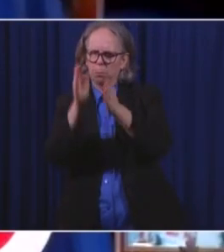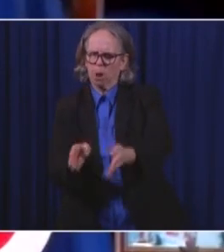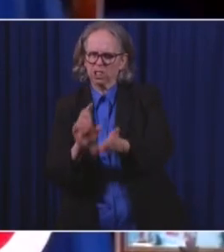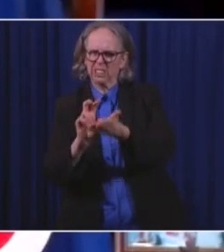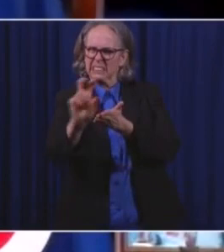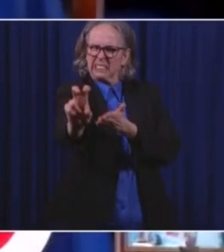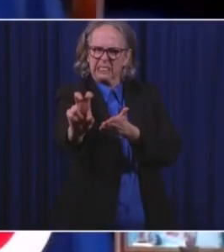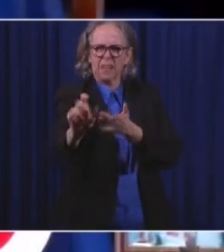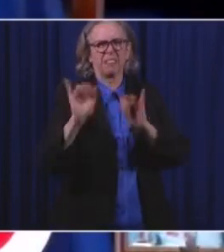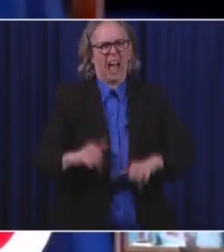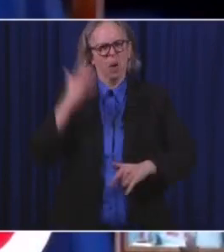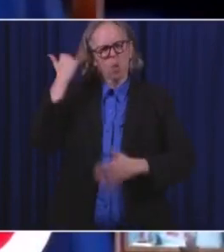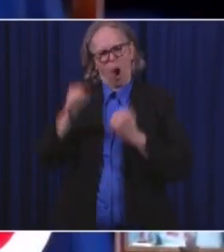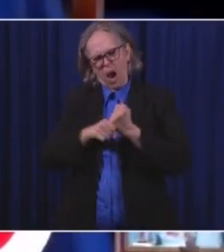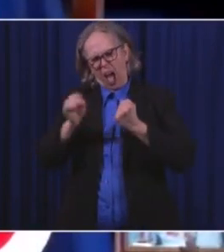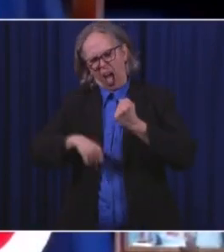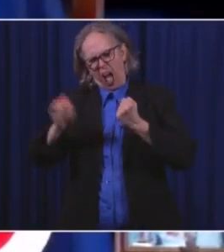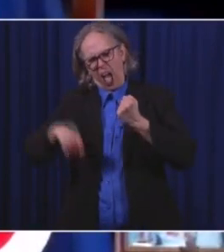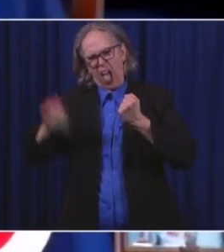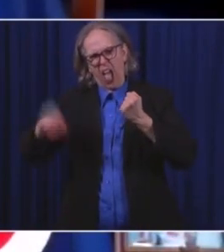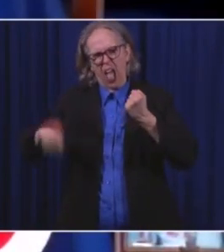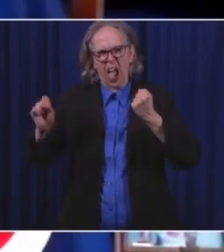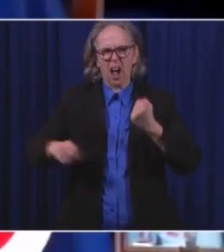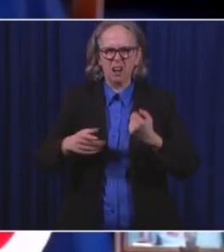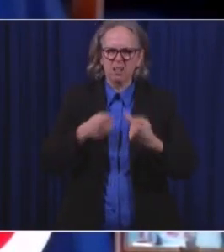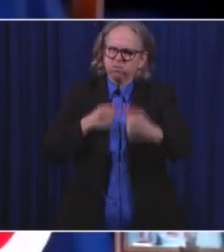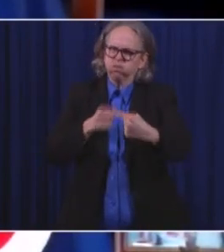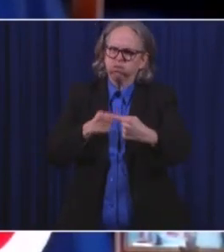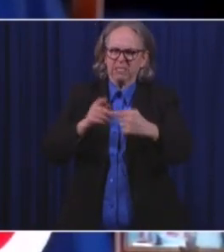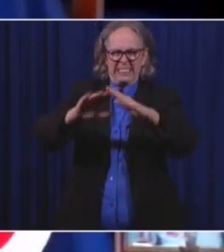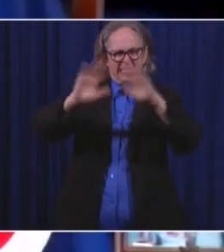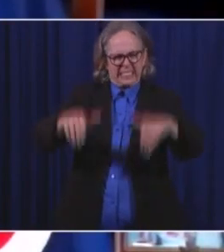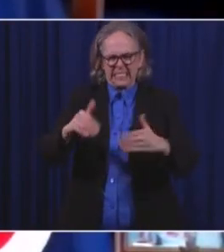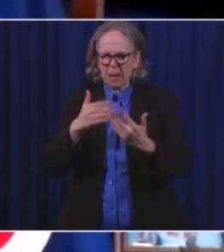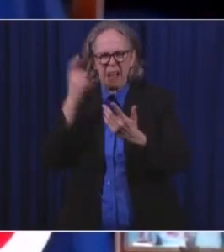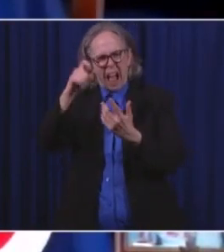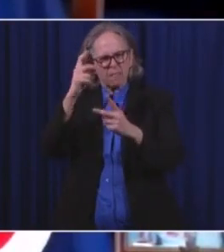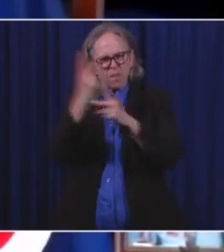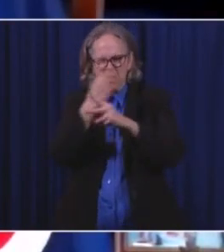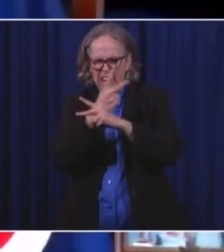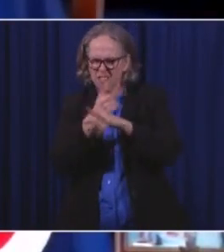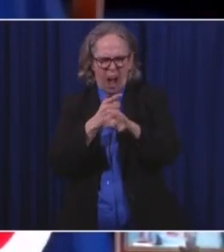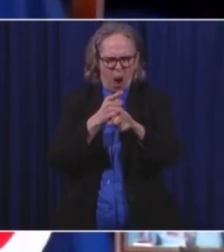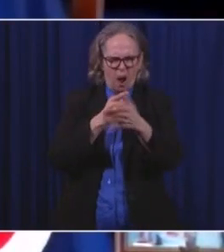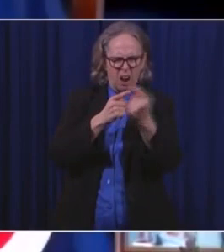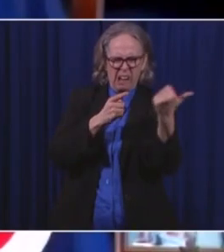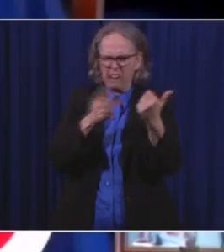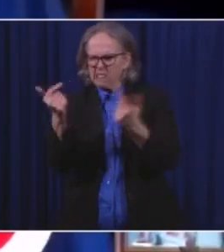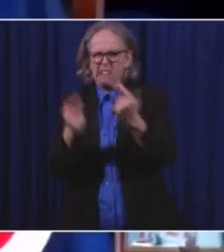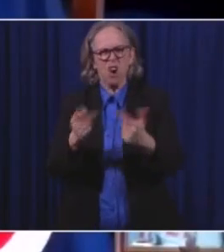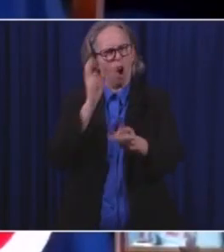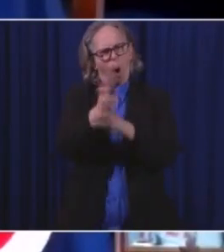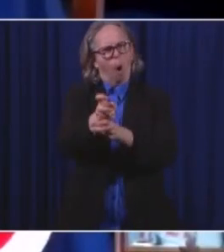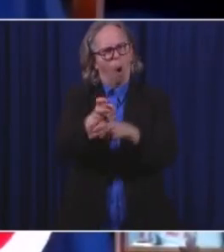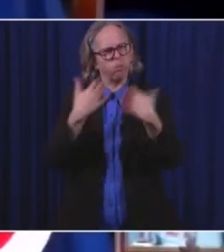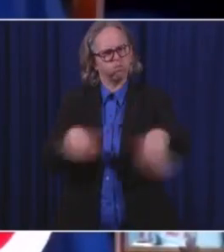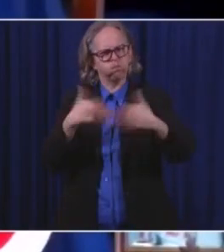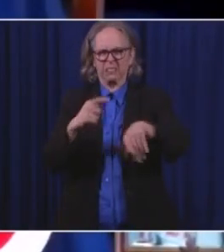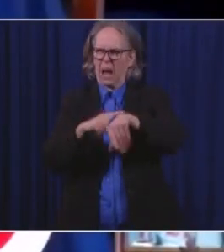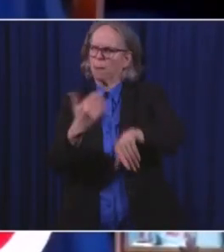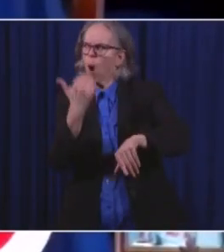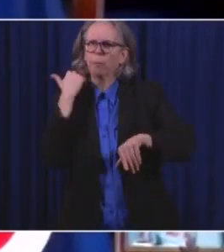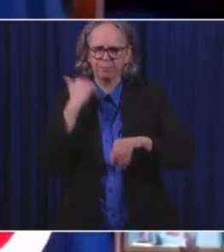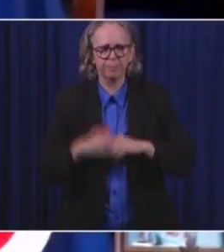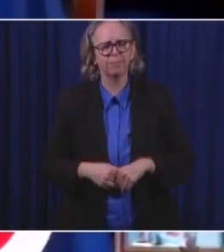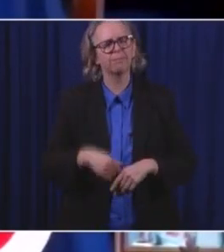few months of navigating that system. And I will also make mention